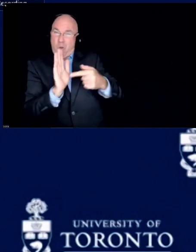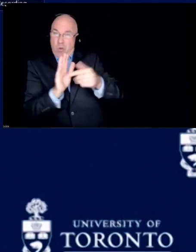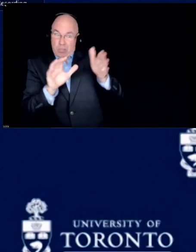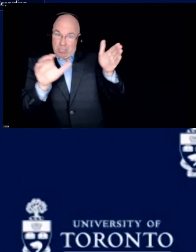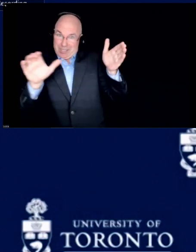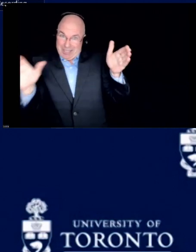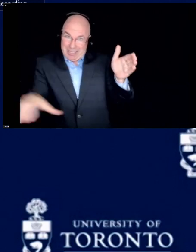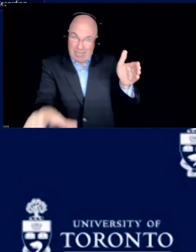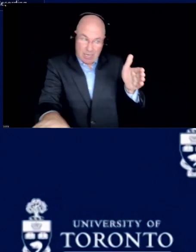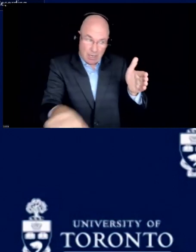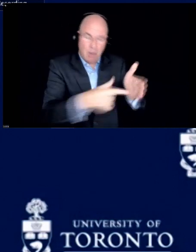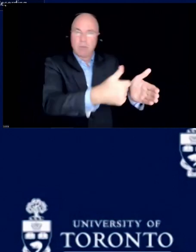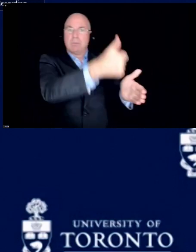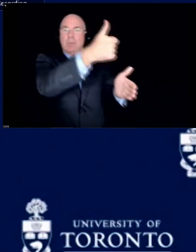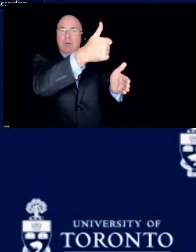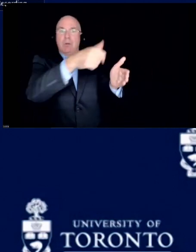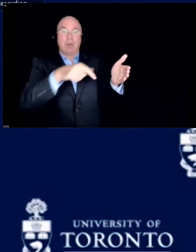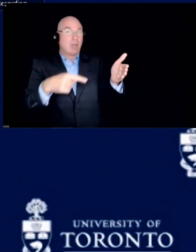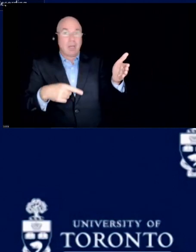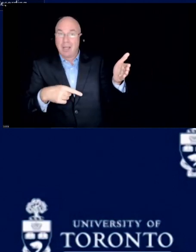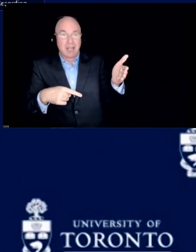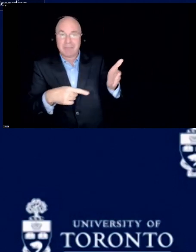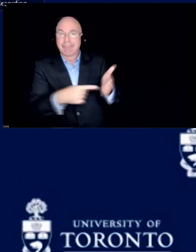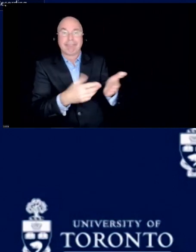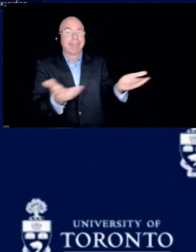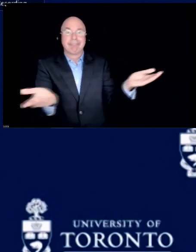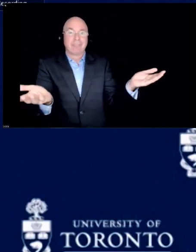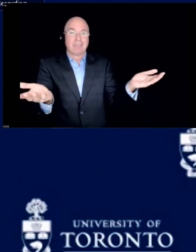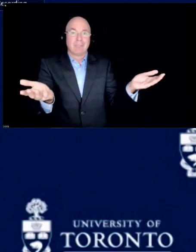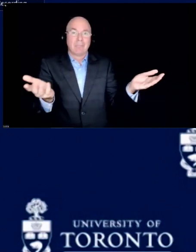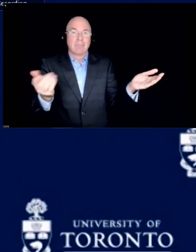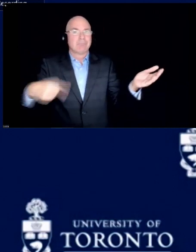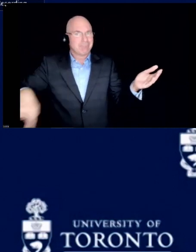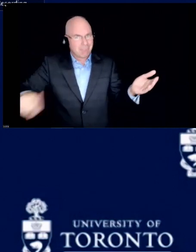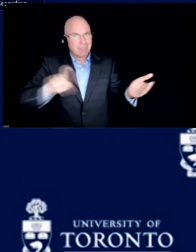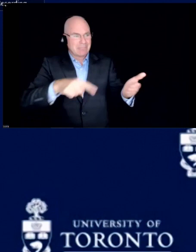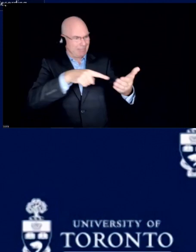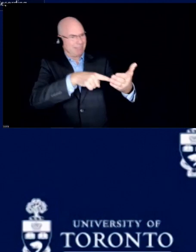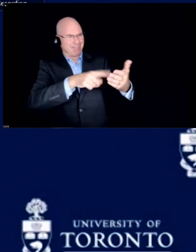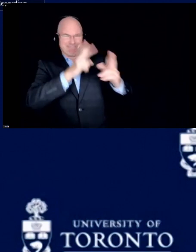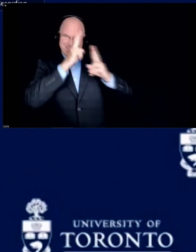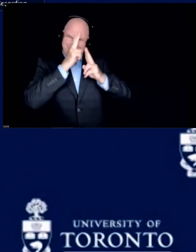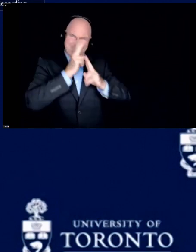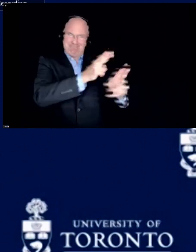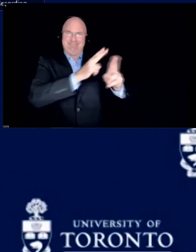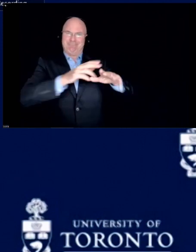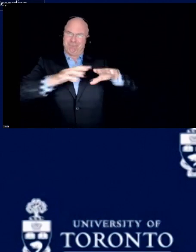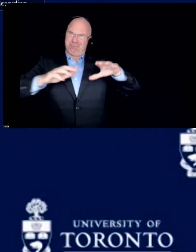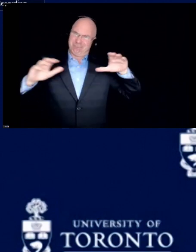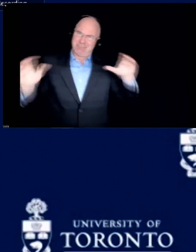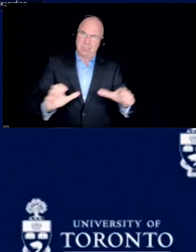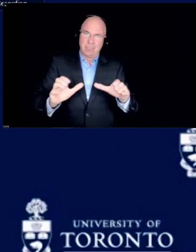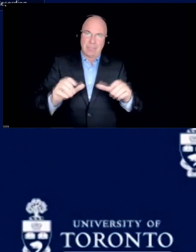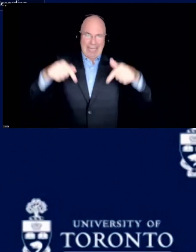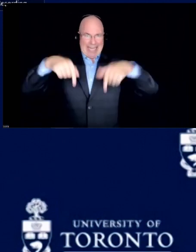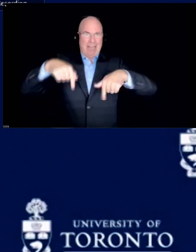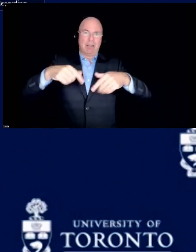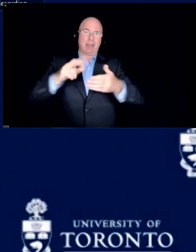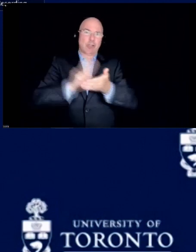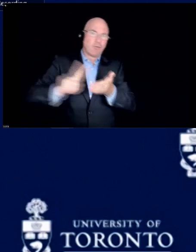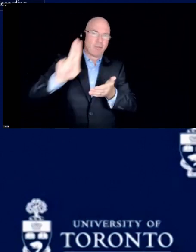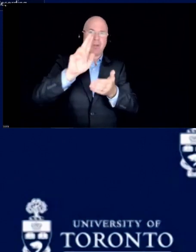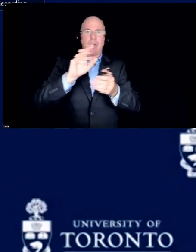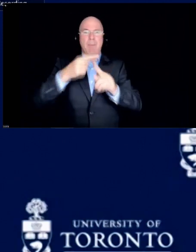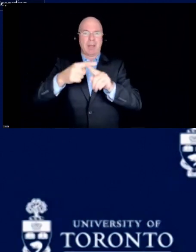So let's proceed with executing them as vigorously and as genuinely as we can within the specific context of our institutions and across the